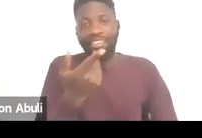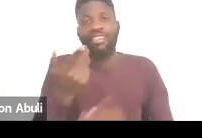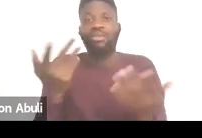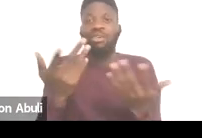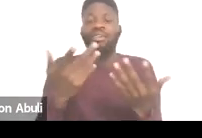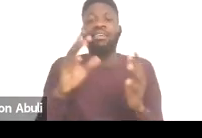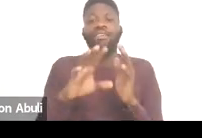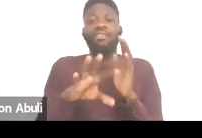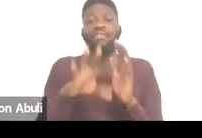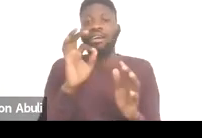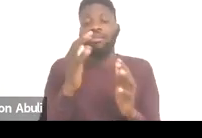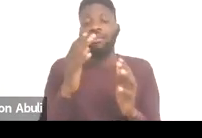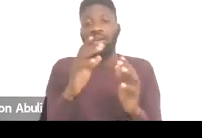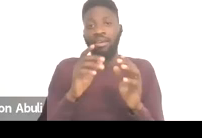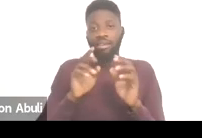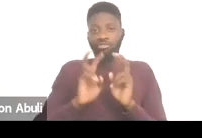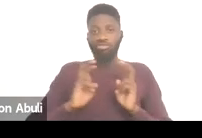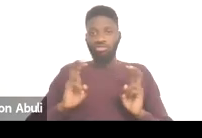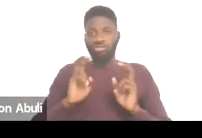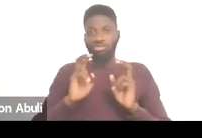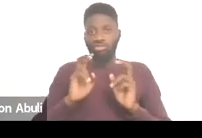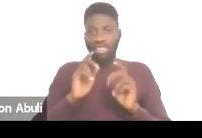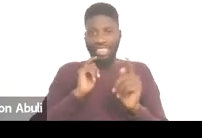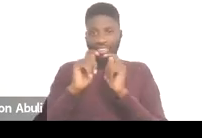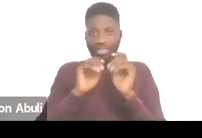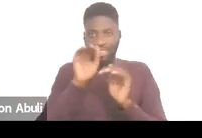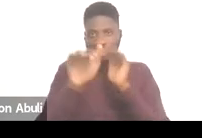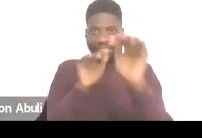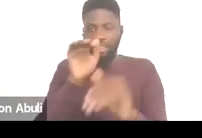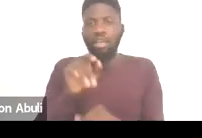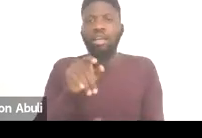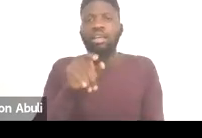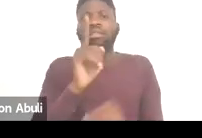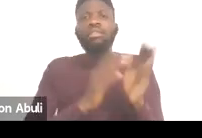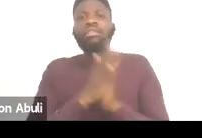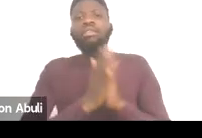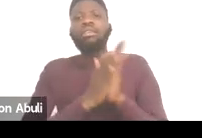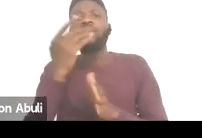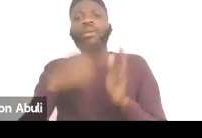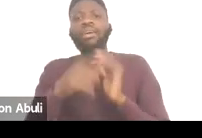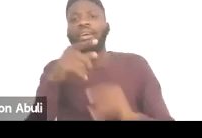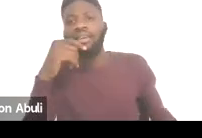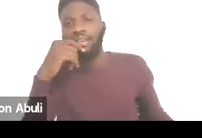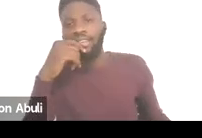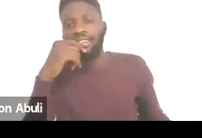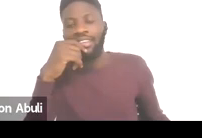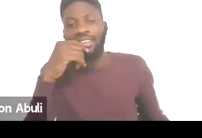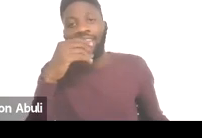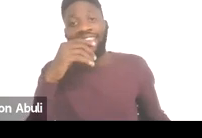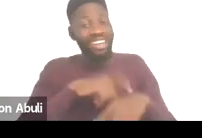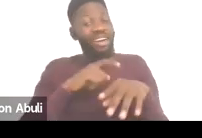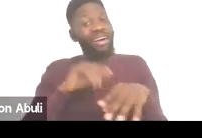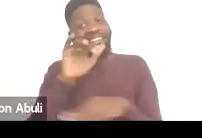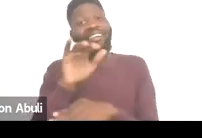an interviewer asking you, what is your motivation? when they ask such kind